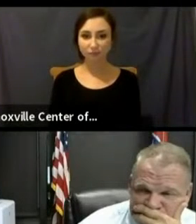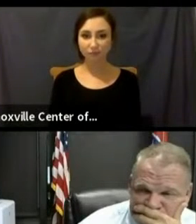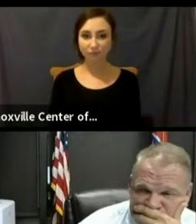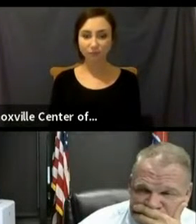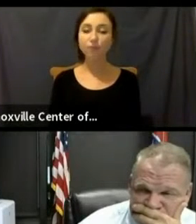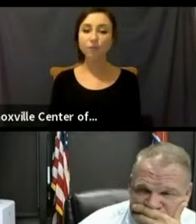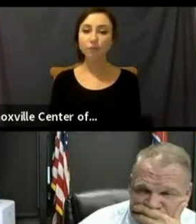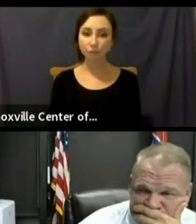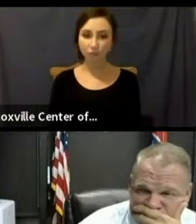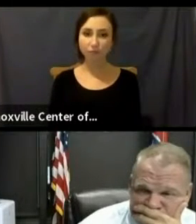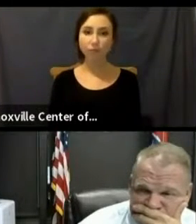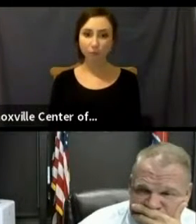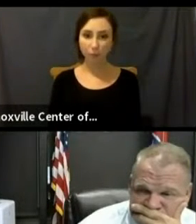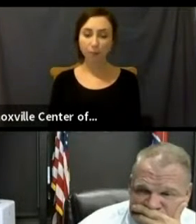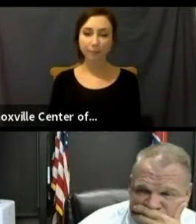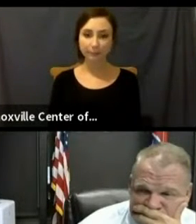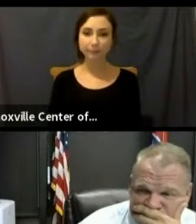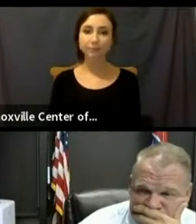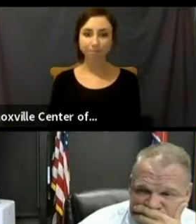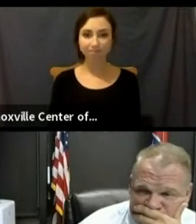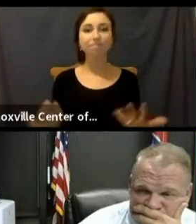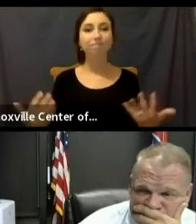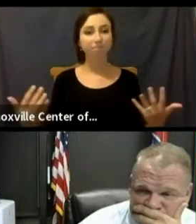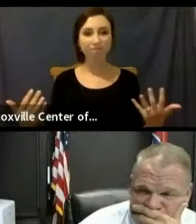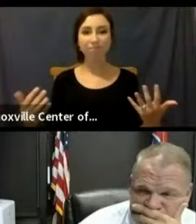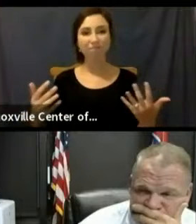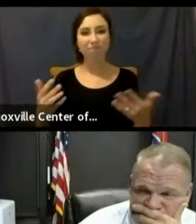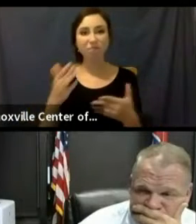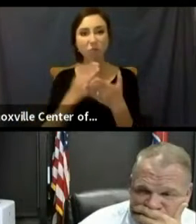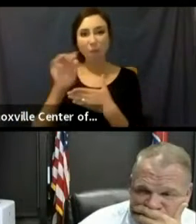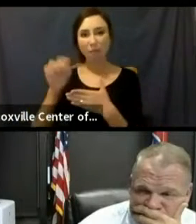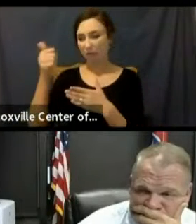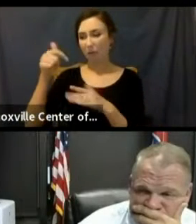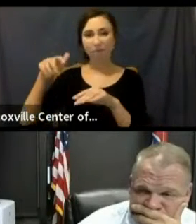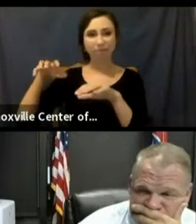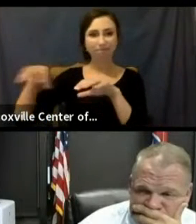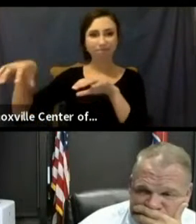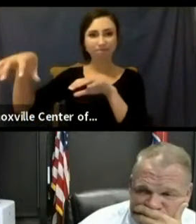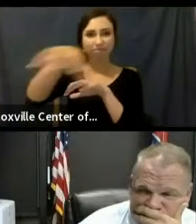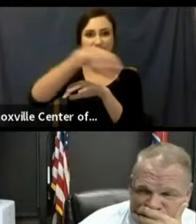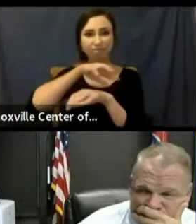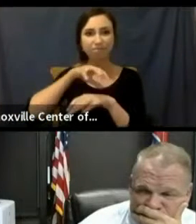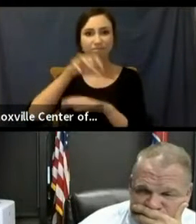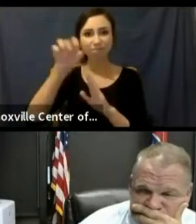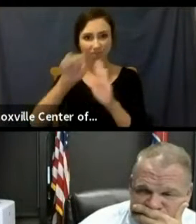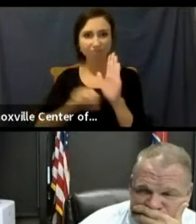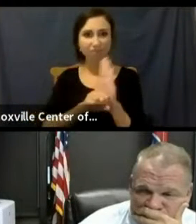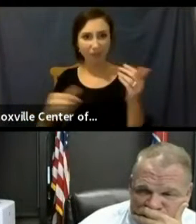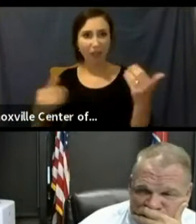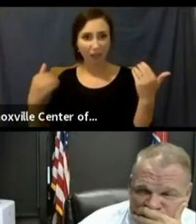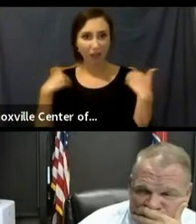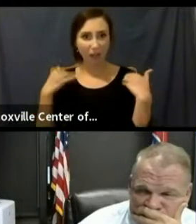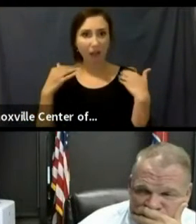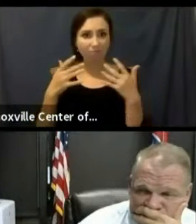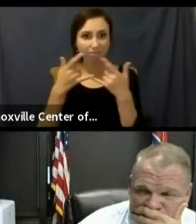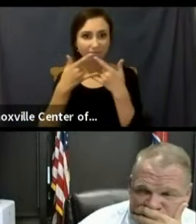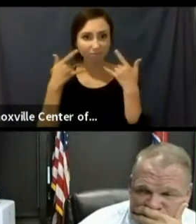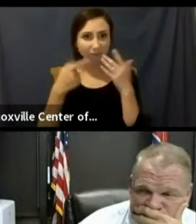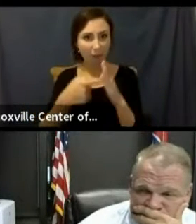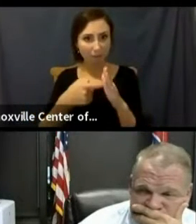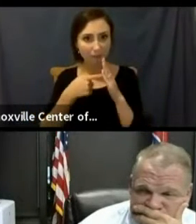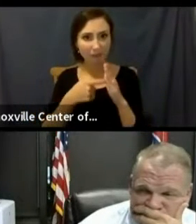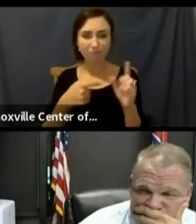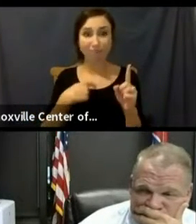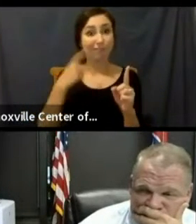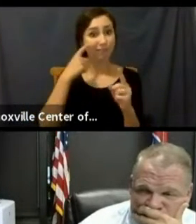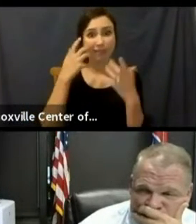of our surrounding states have it. And I think that it's a little bit sad that we don't,